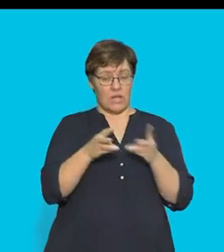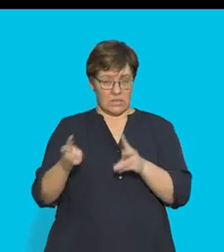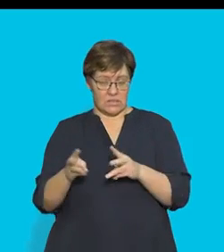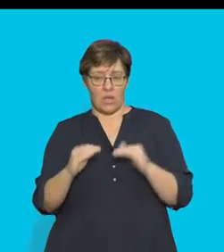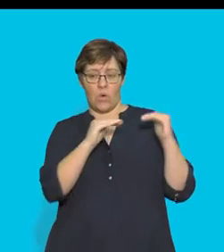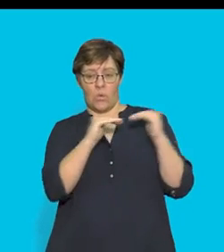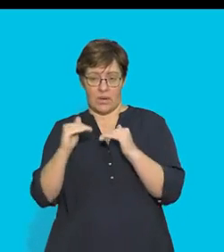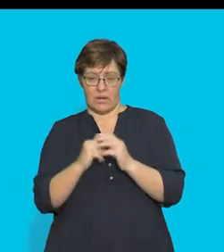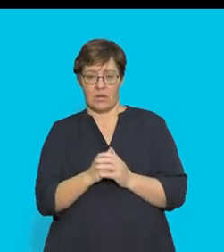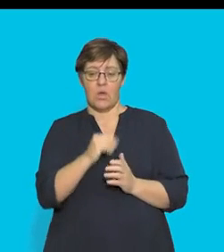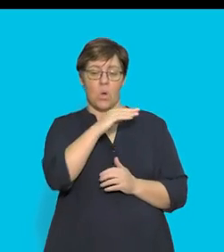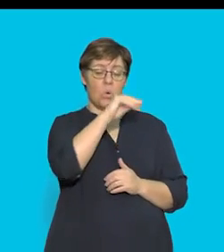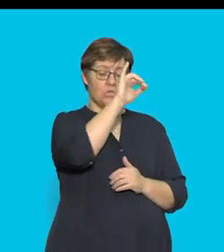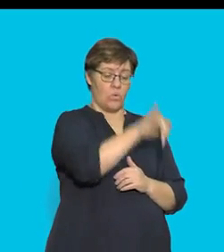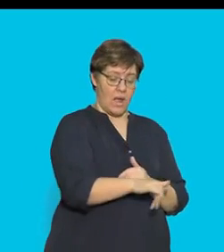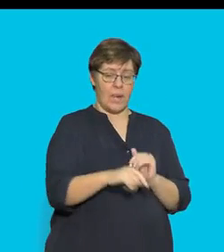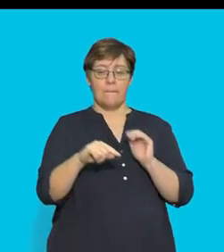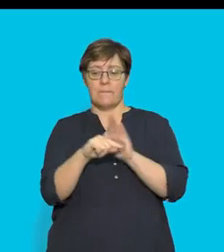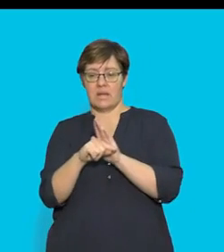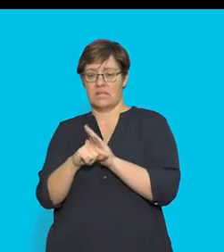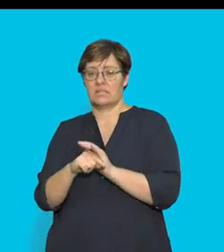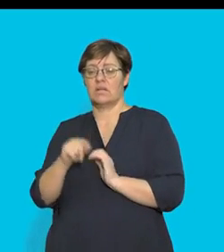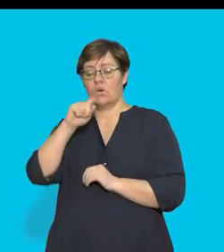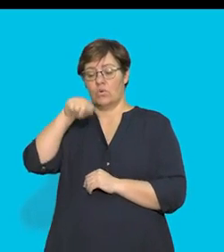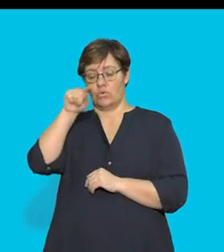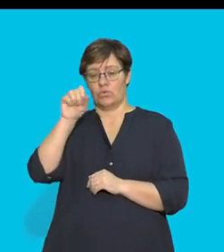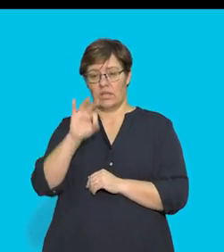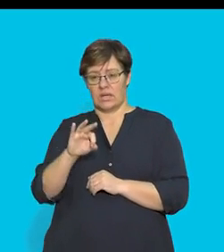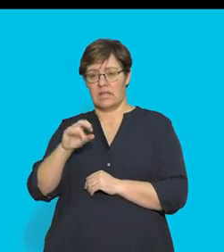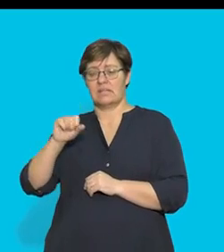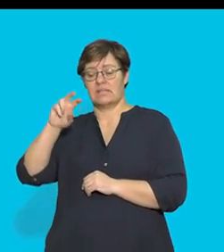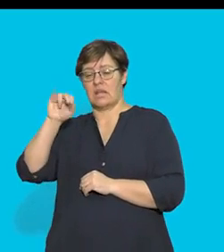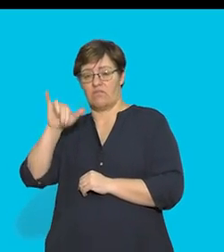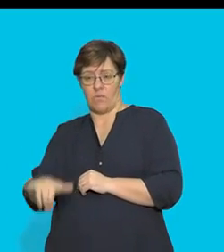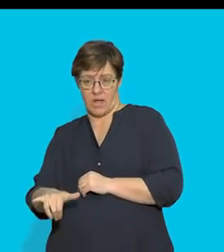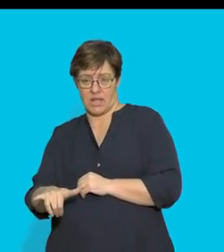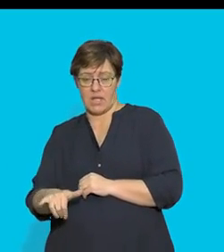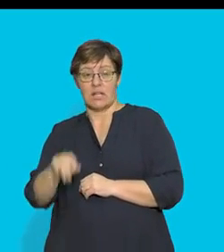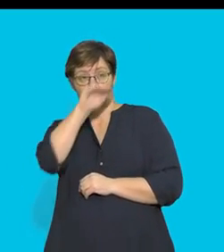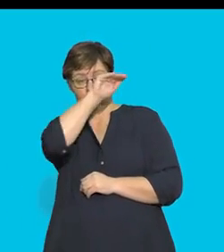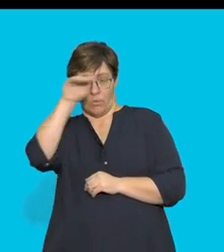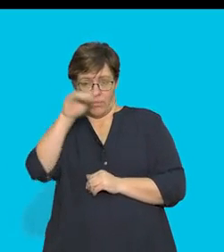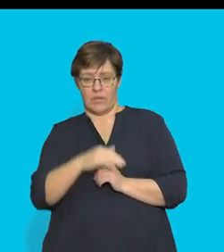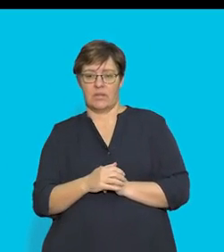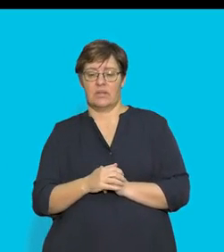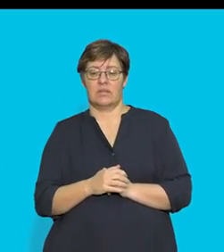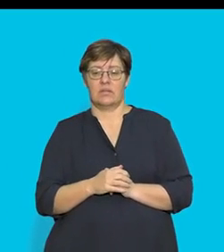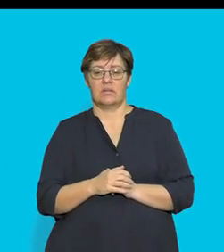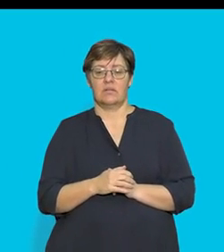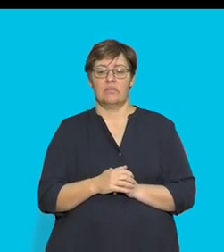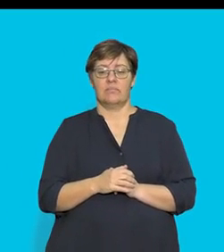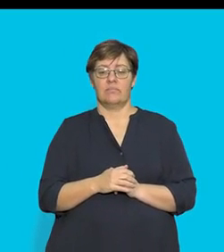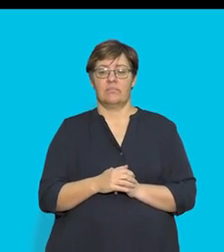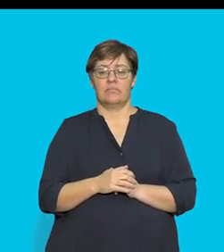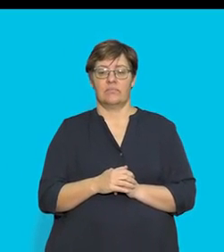of y minus root 3 sine of y as our numerator. And then this half, we inverted